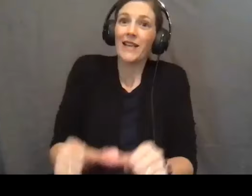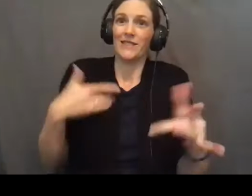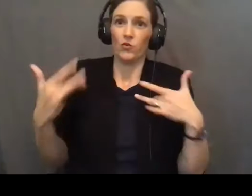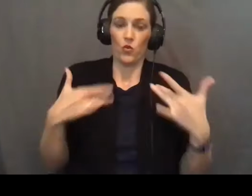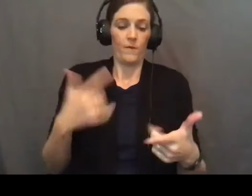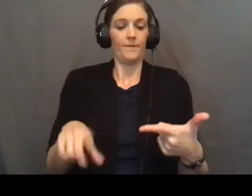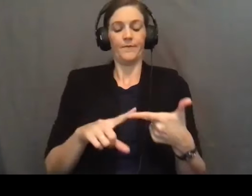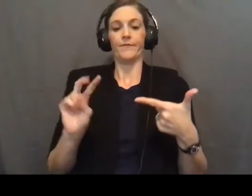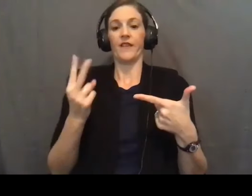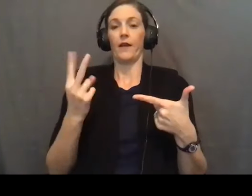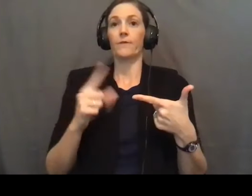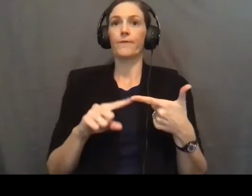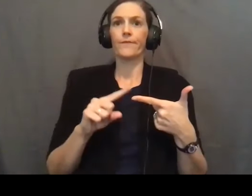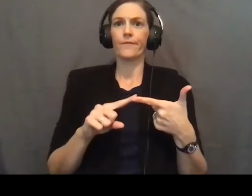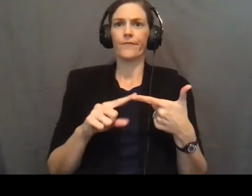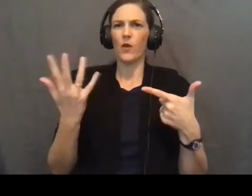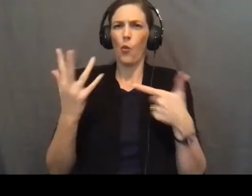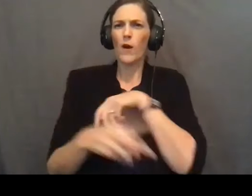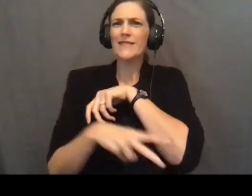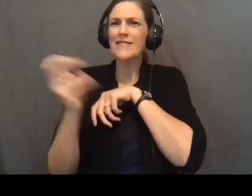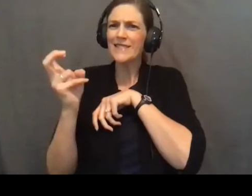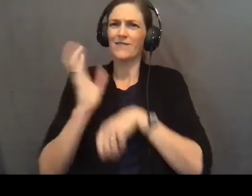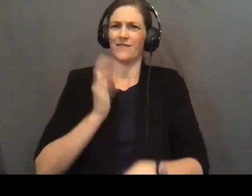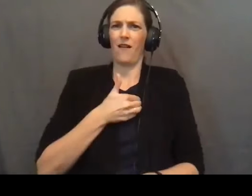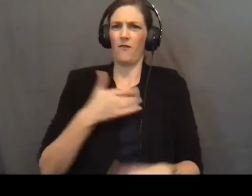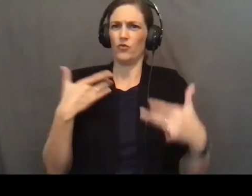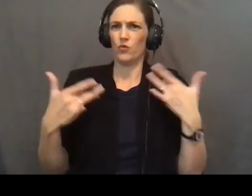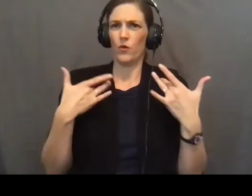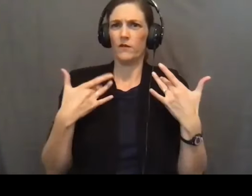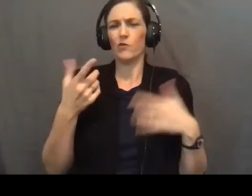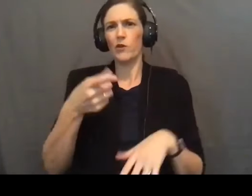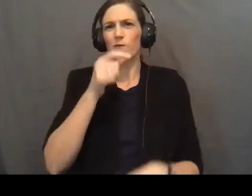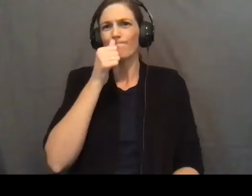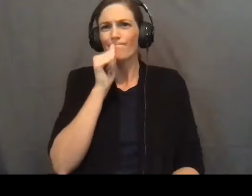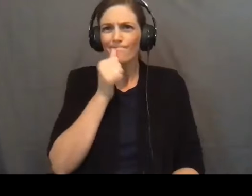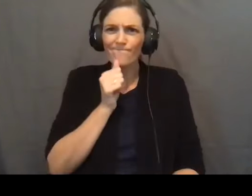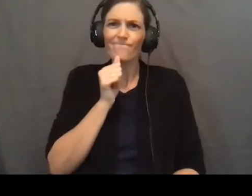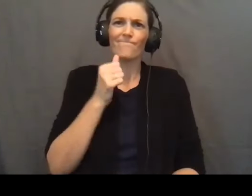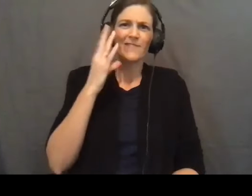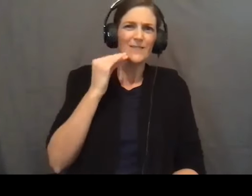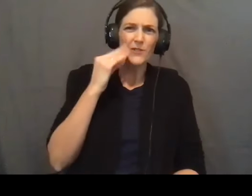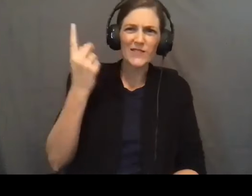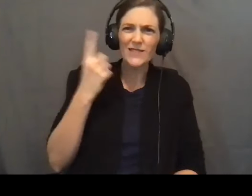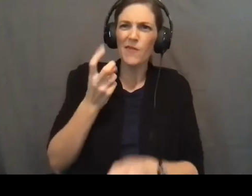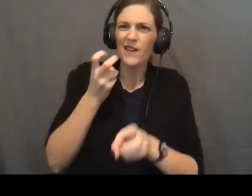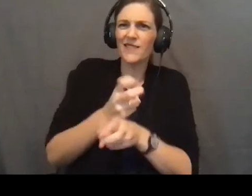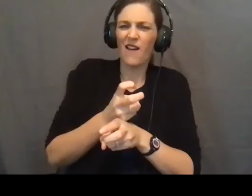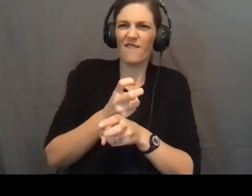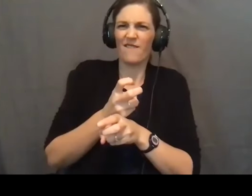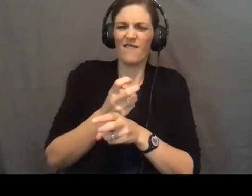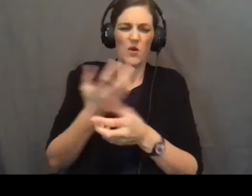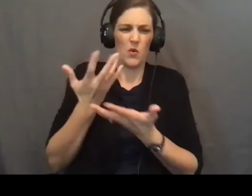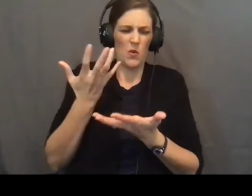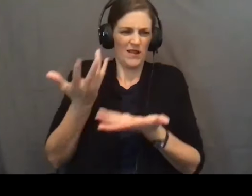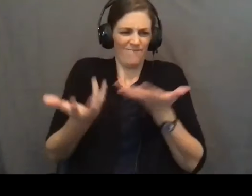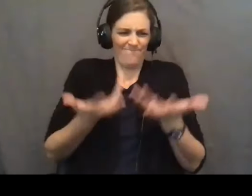The second thing we're going to look at is, what steals our joy? So when you're going through a difficult season, what is it? Why can some people have